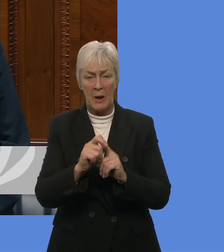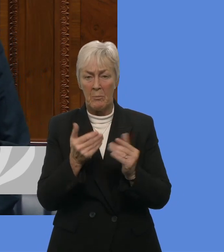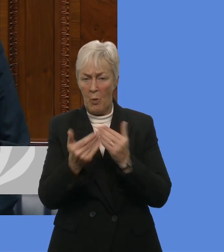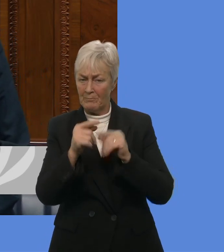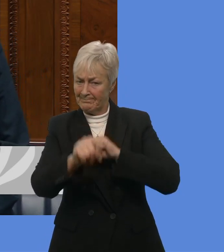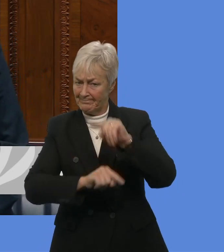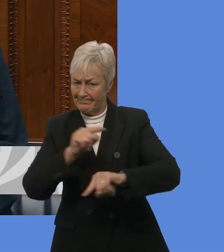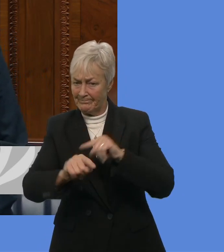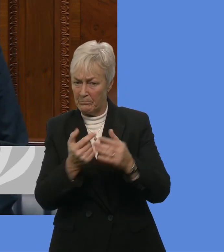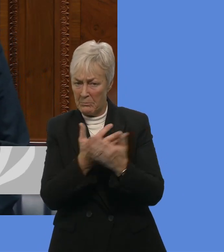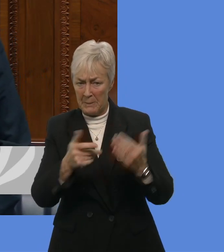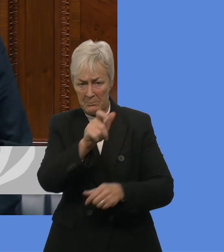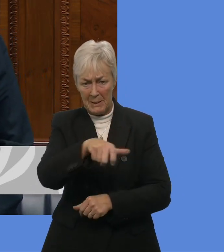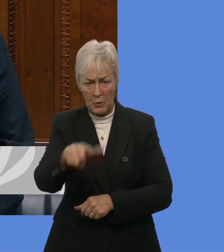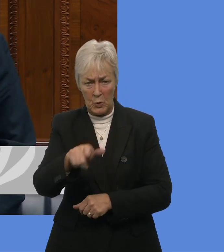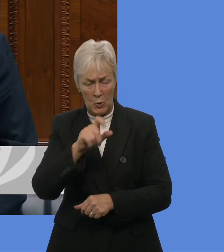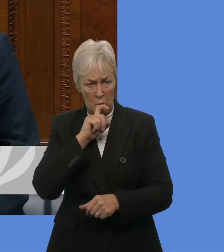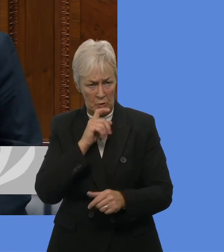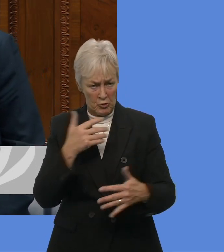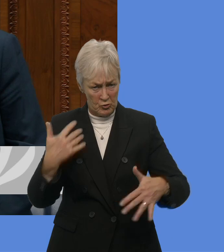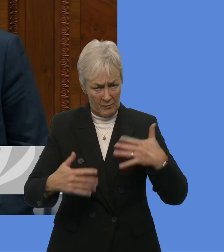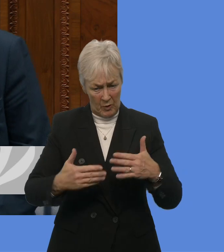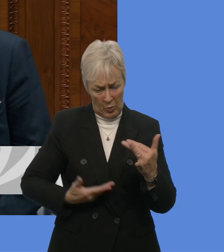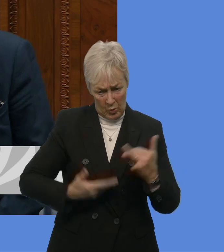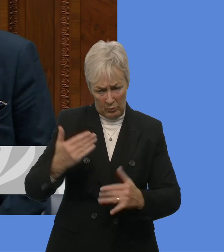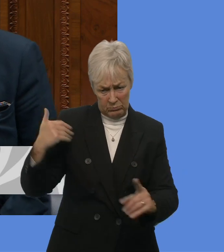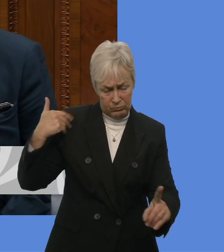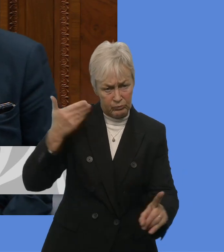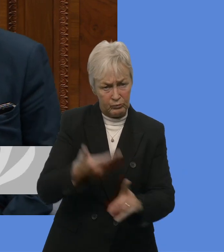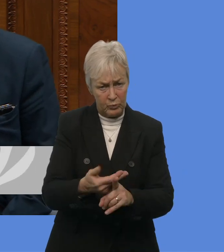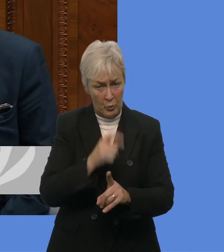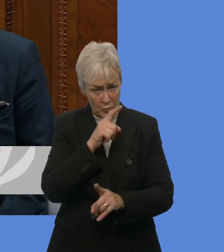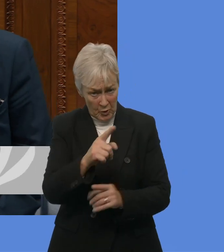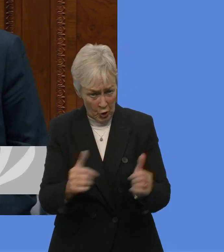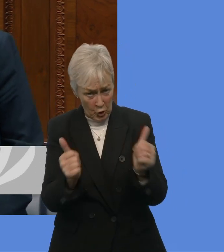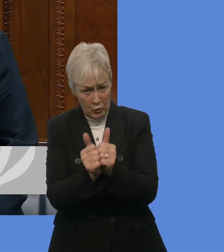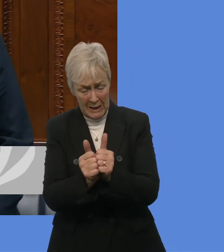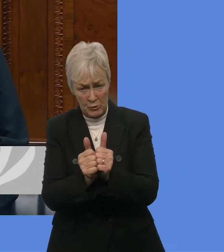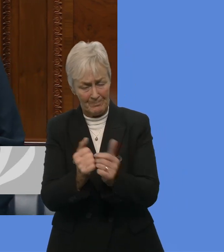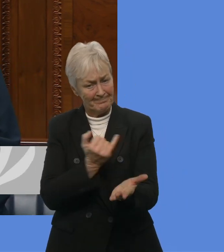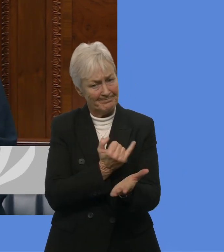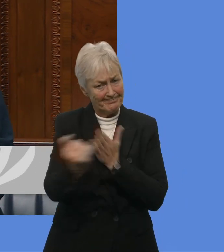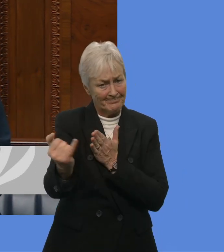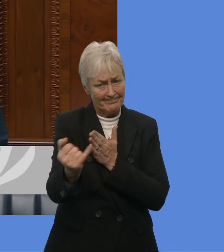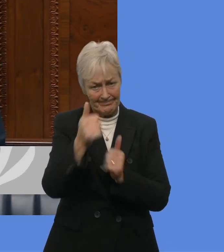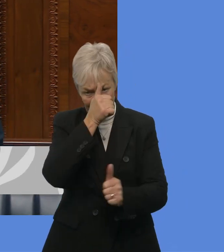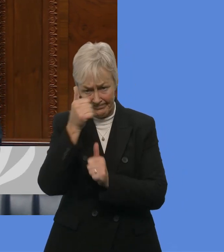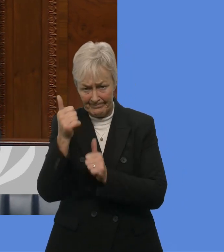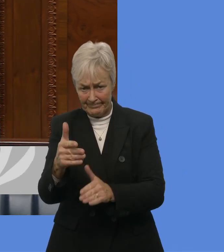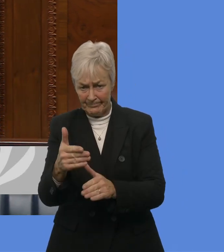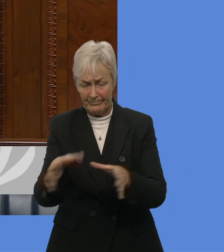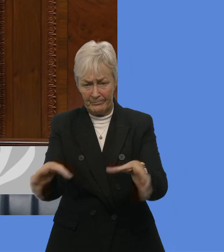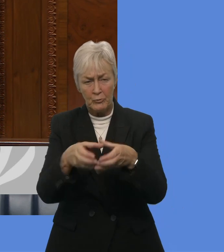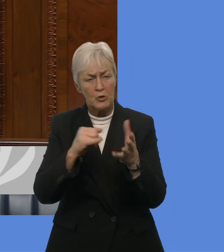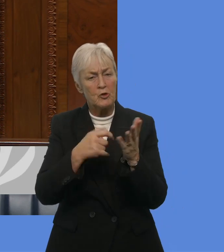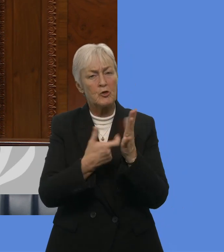experienced by many innocent victims over recent years? And will she join with me in condemning this action and calling on Derry City and